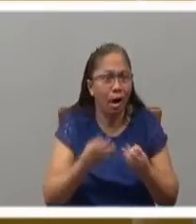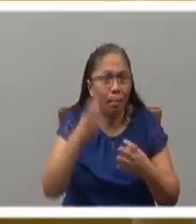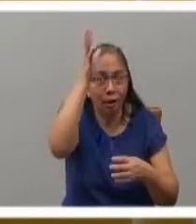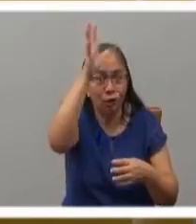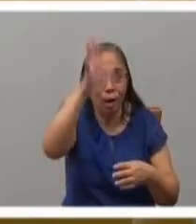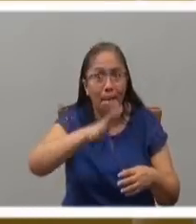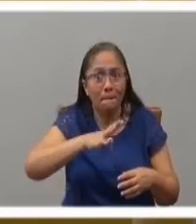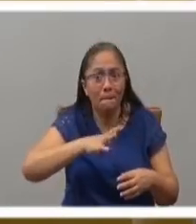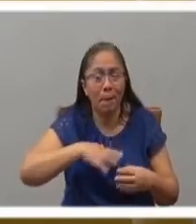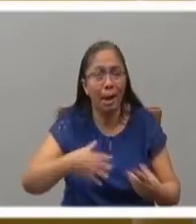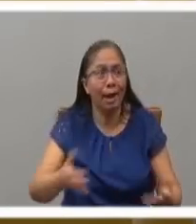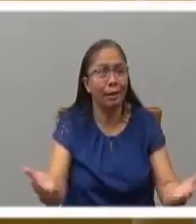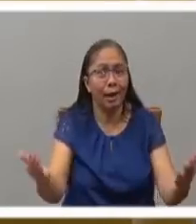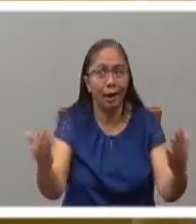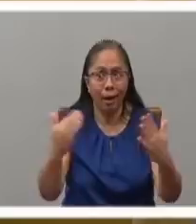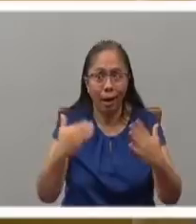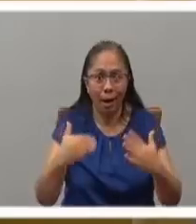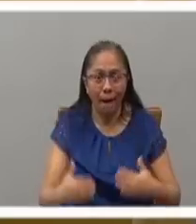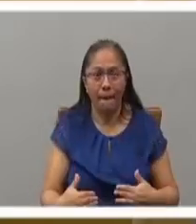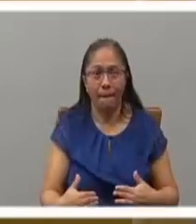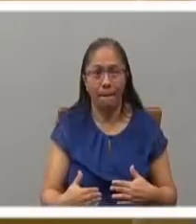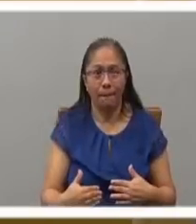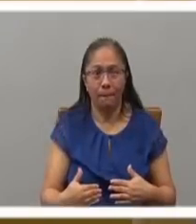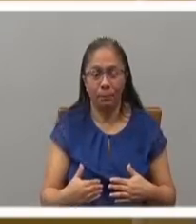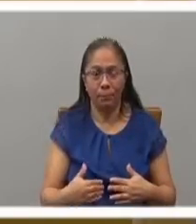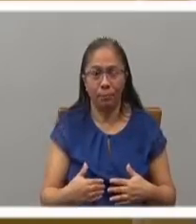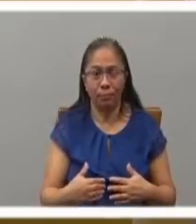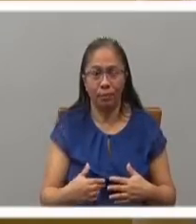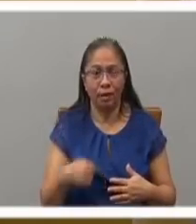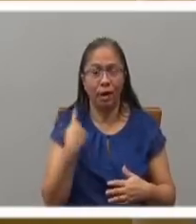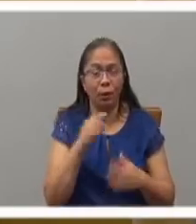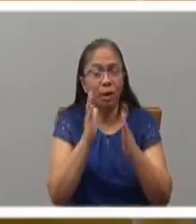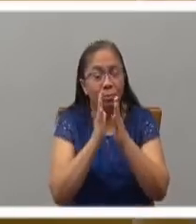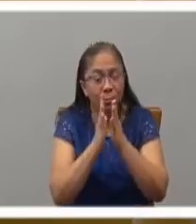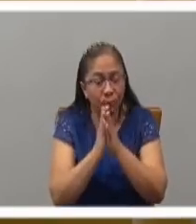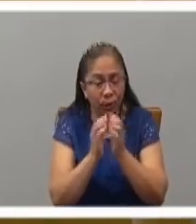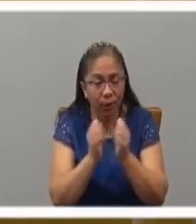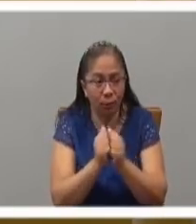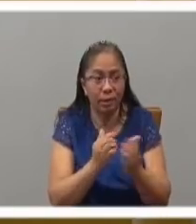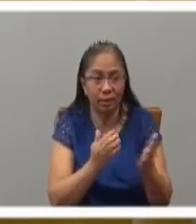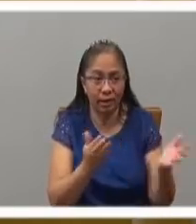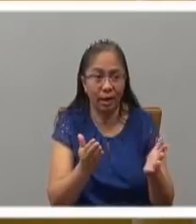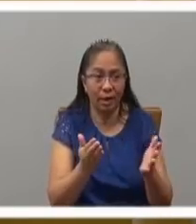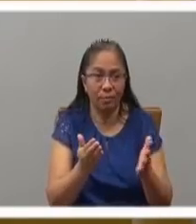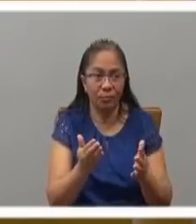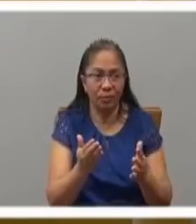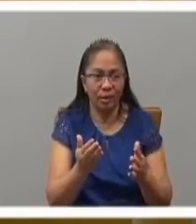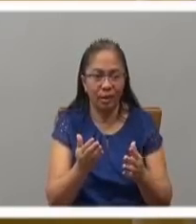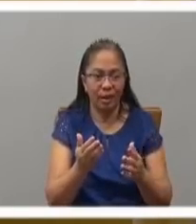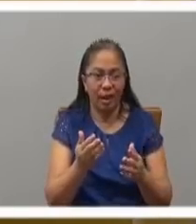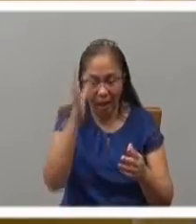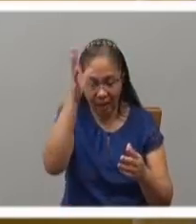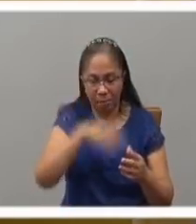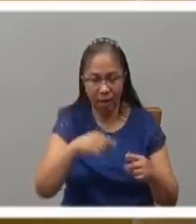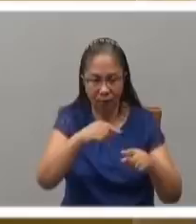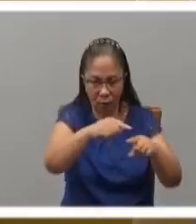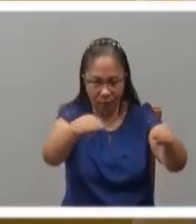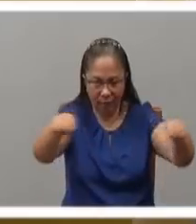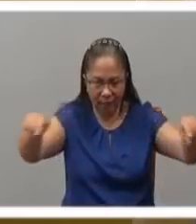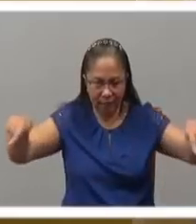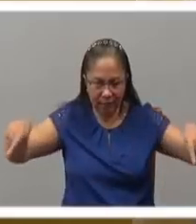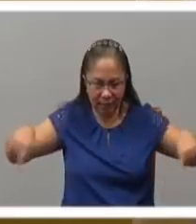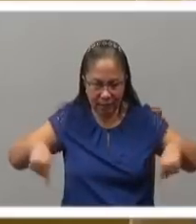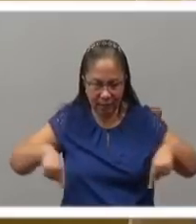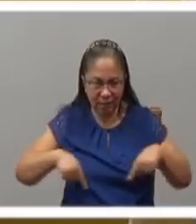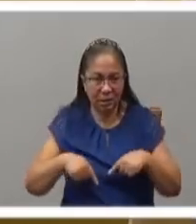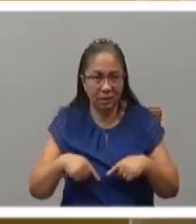in for us to pray with them. And she invited them to form a circle. And maybe